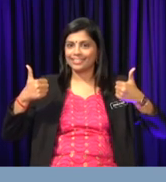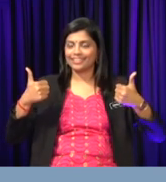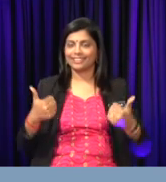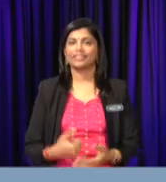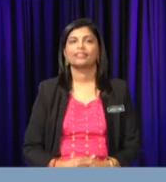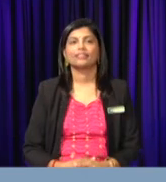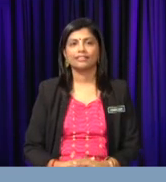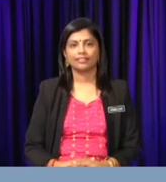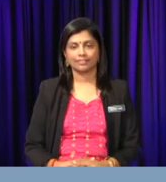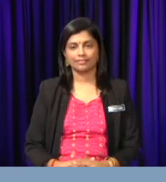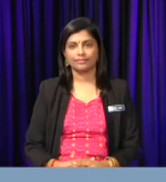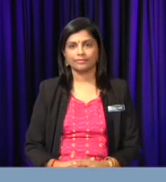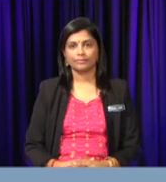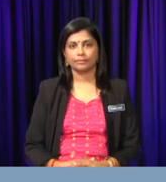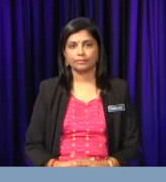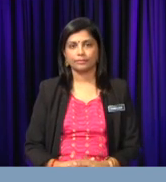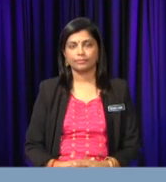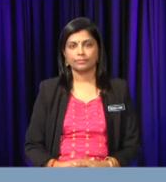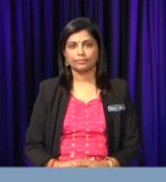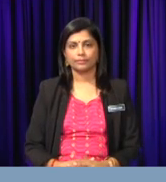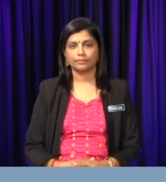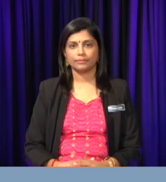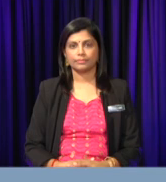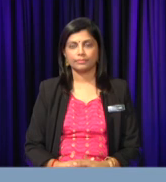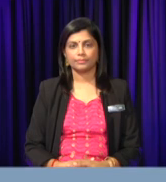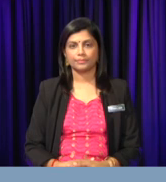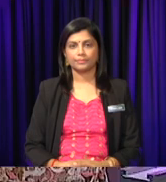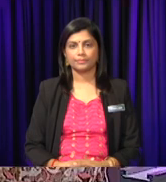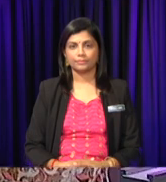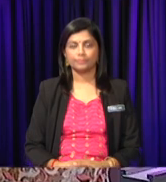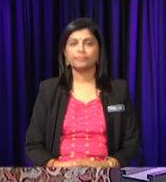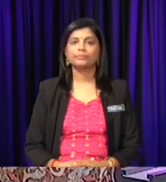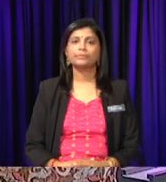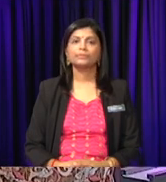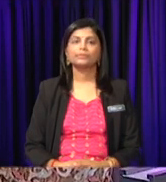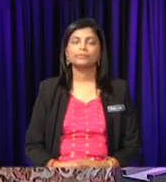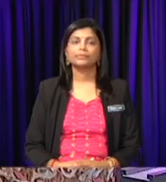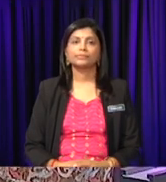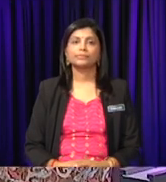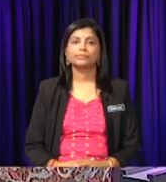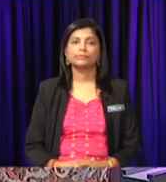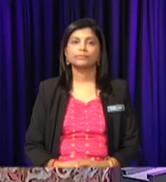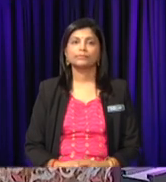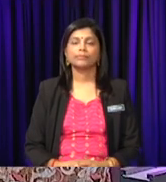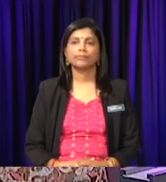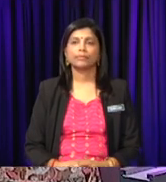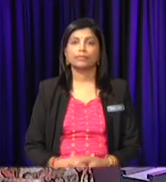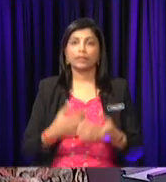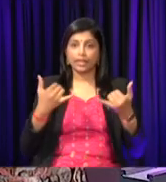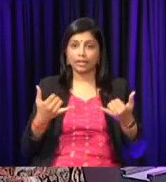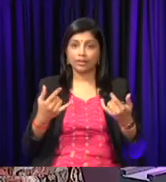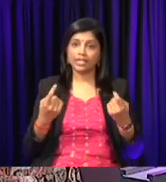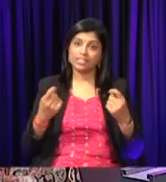information, but very useful. Yes, and I will be repeating them over and over again. All right, so let's try and